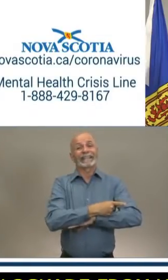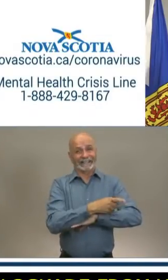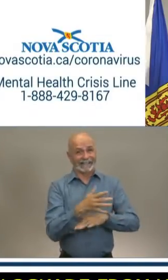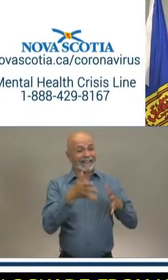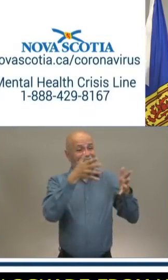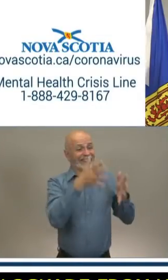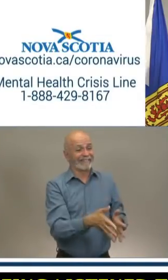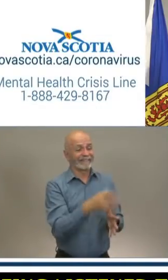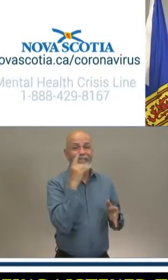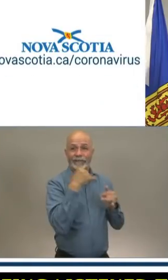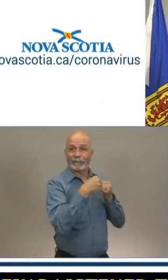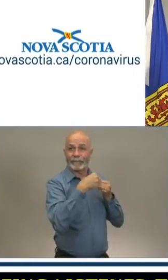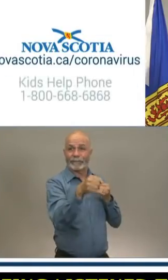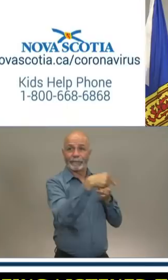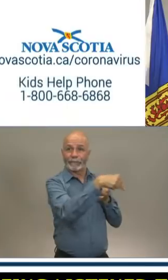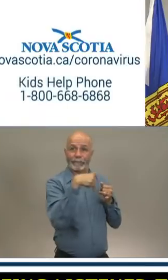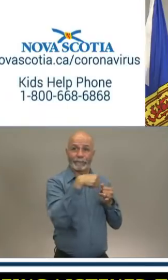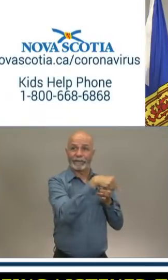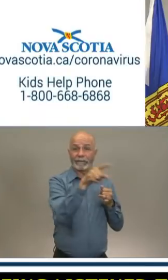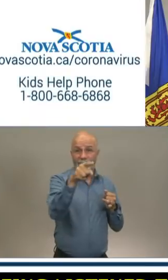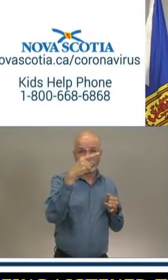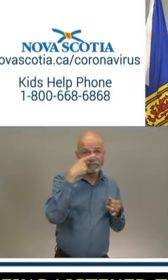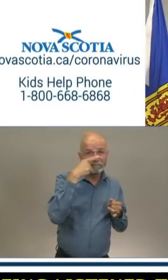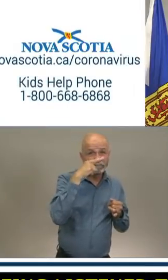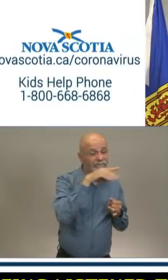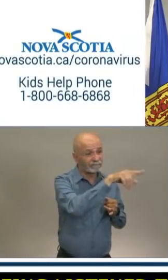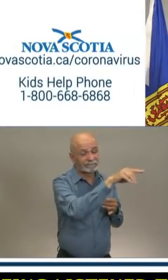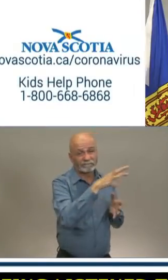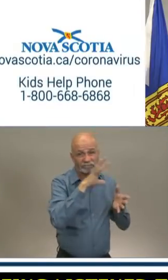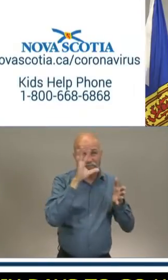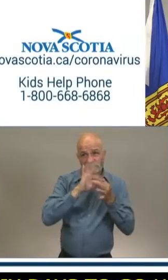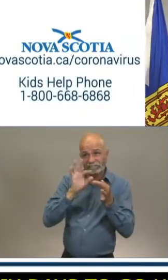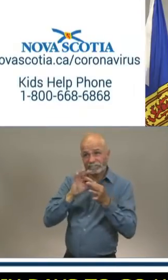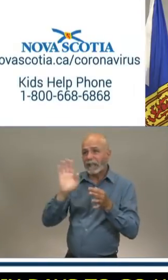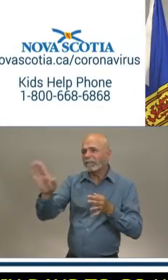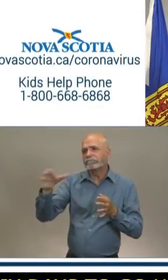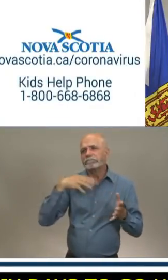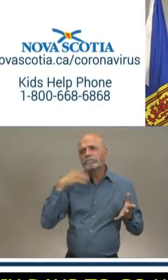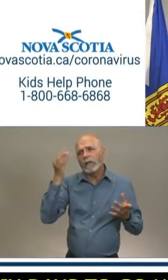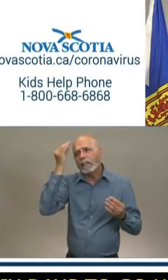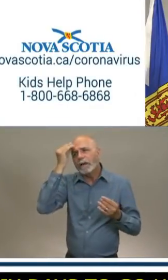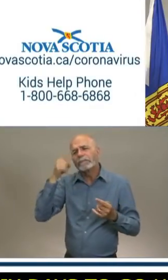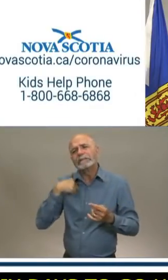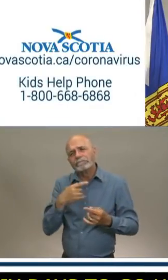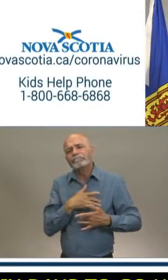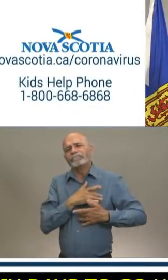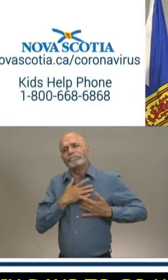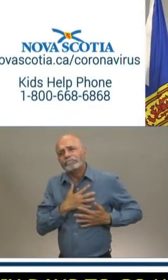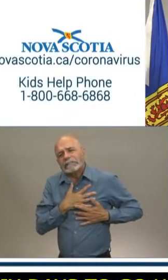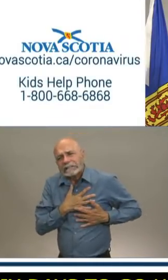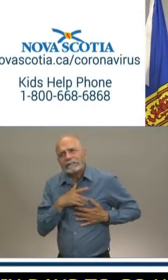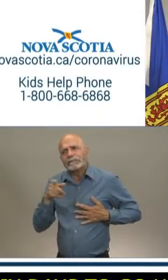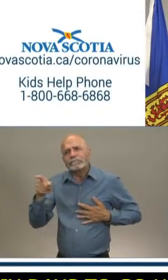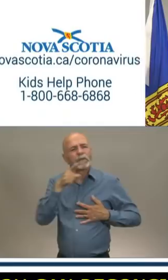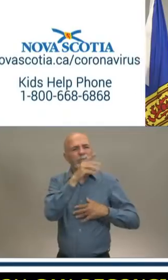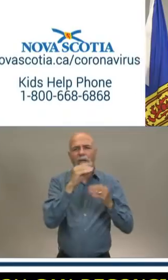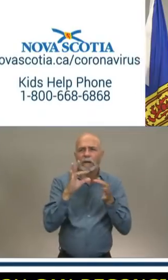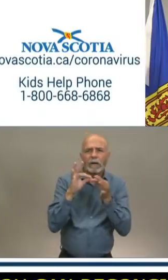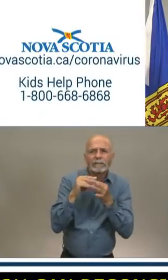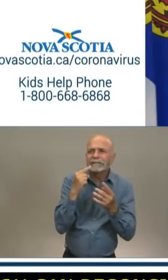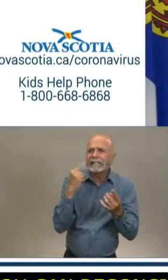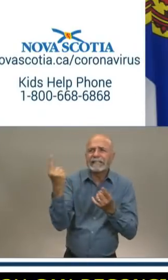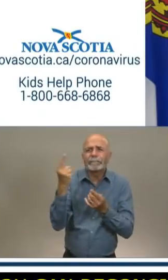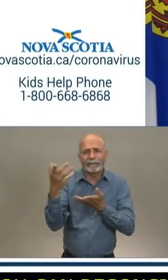reconcile or try to reassure people here that their thoughts and concerns are being listened to? Well, there are the ones that